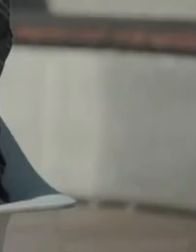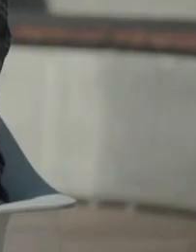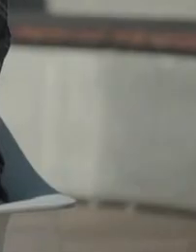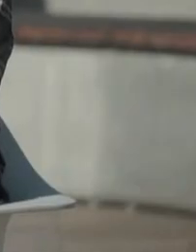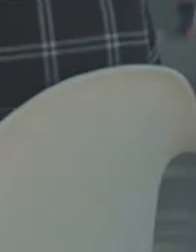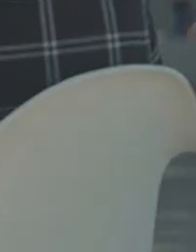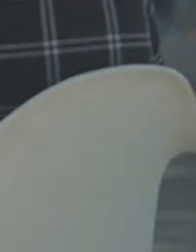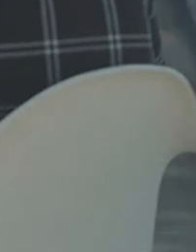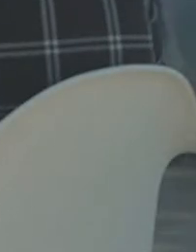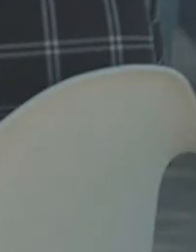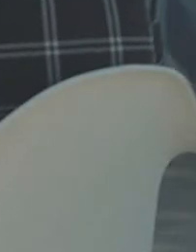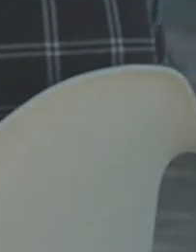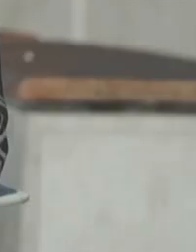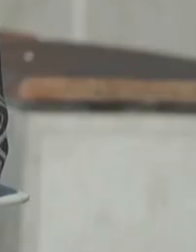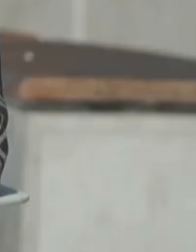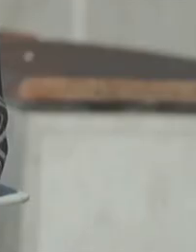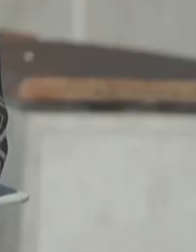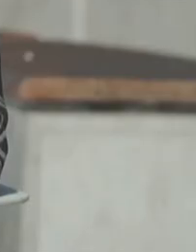foreign